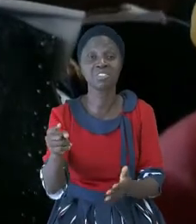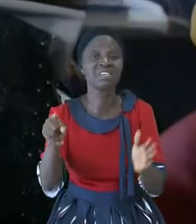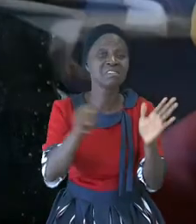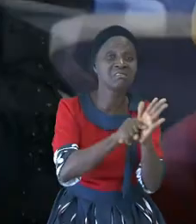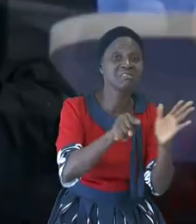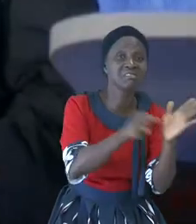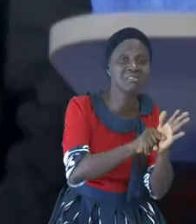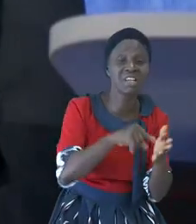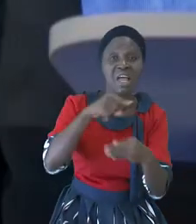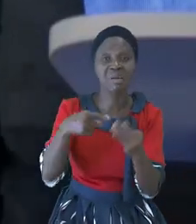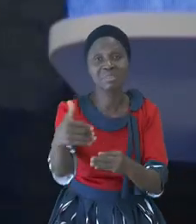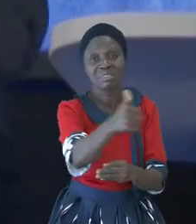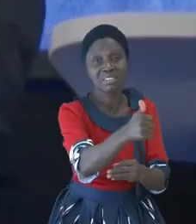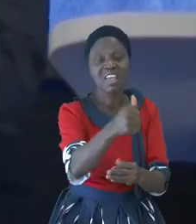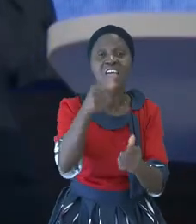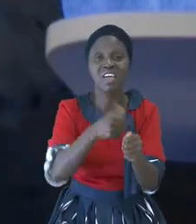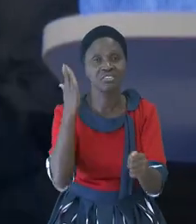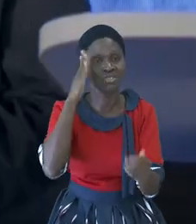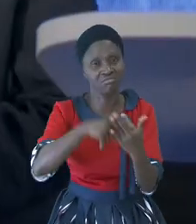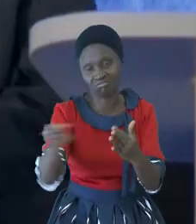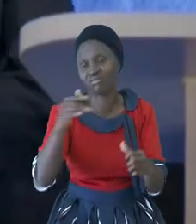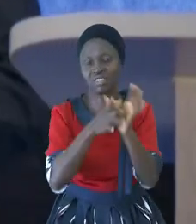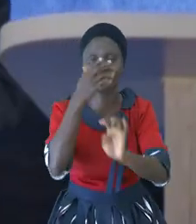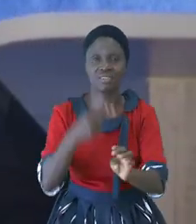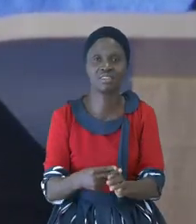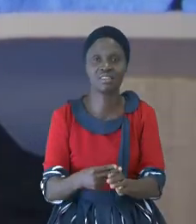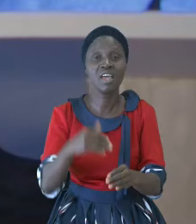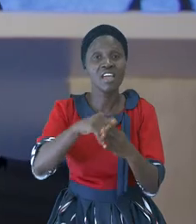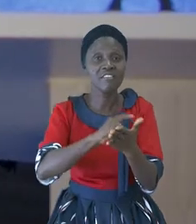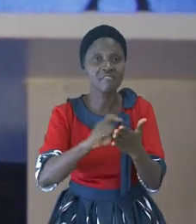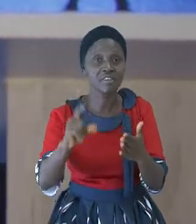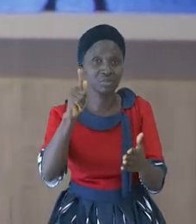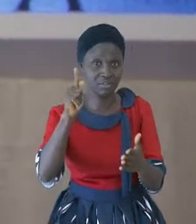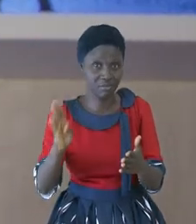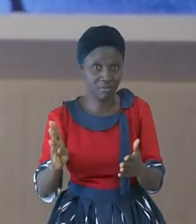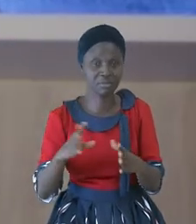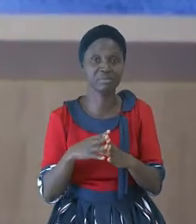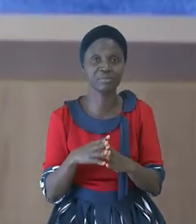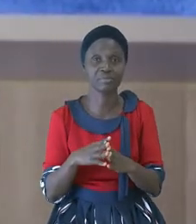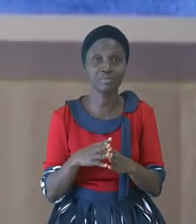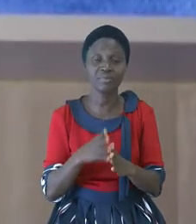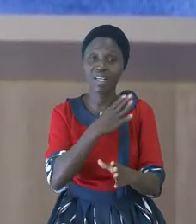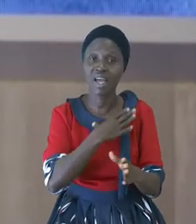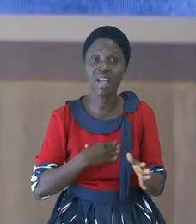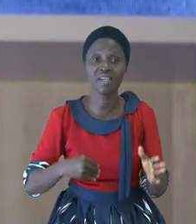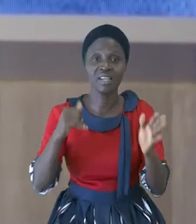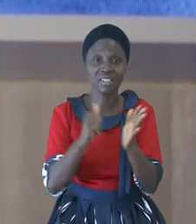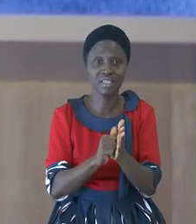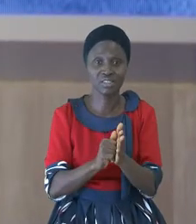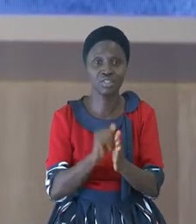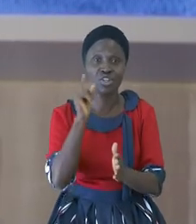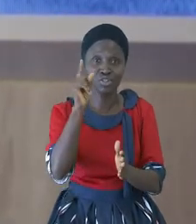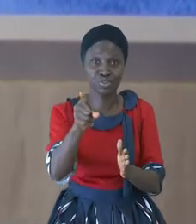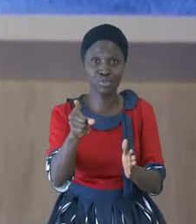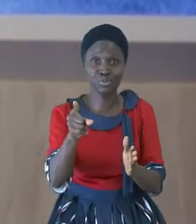about yourself, everything will vanish away. Then in verse 24, and that she put on